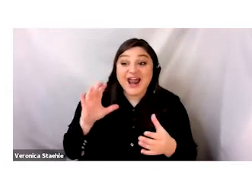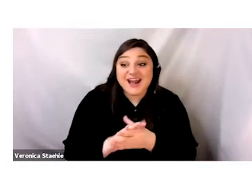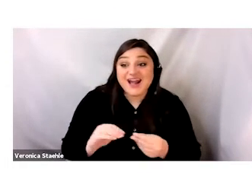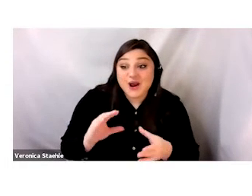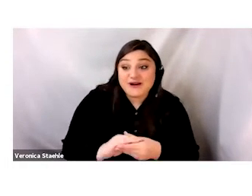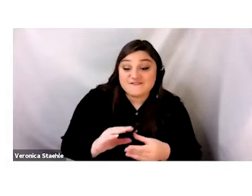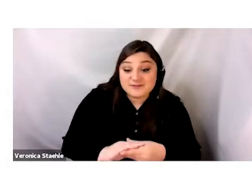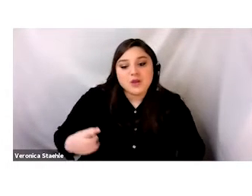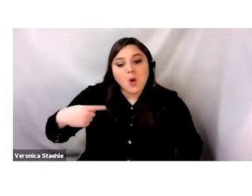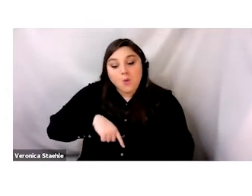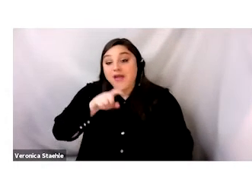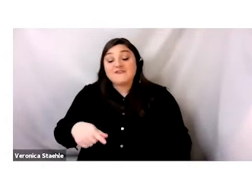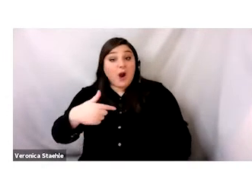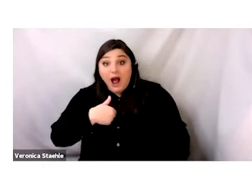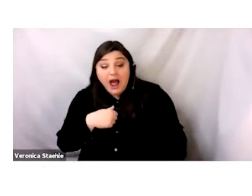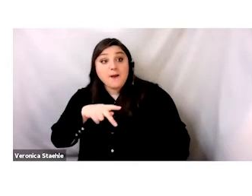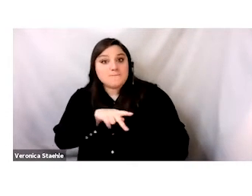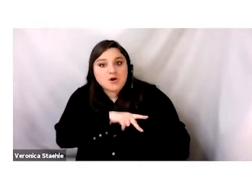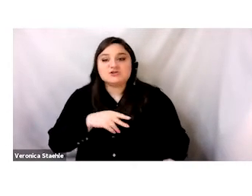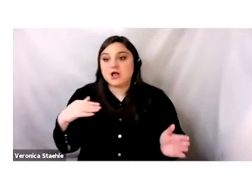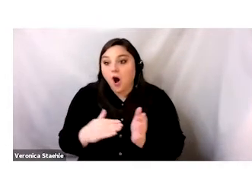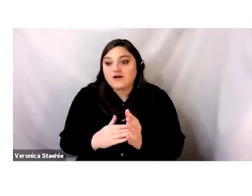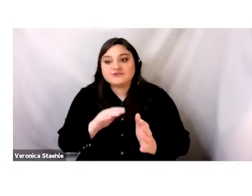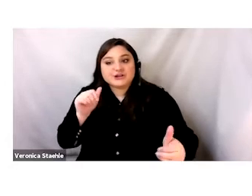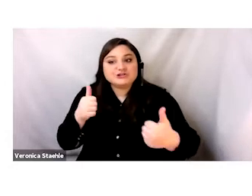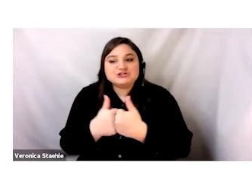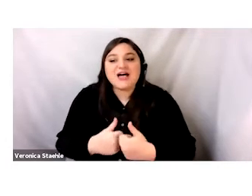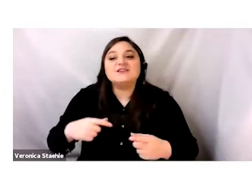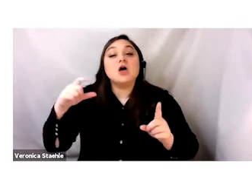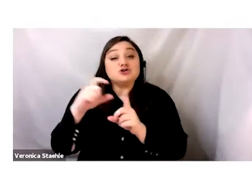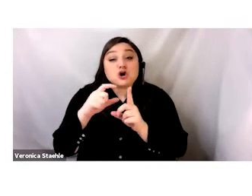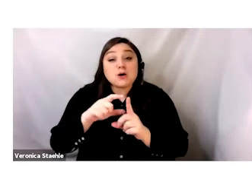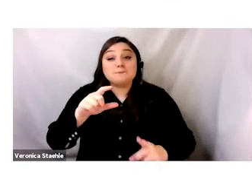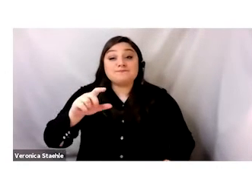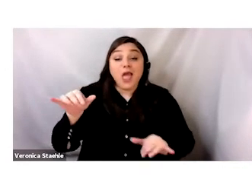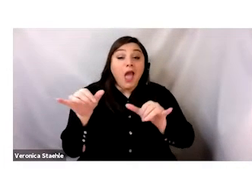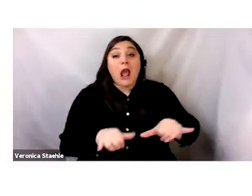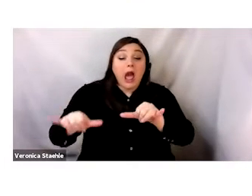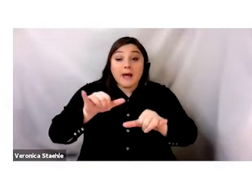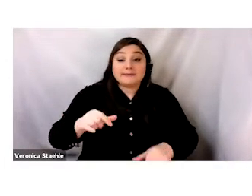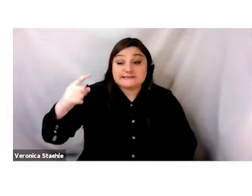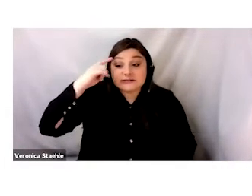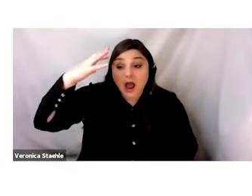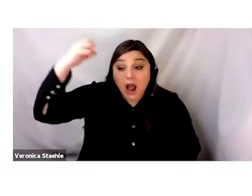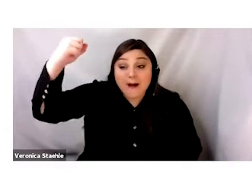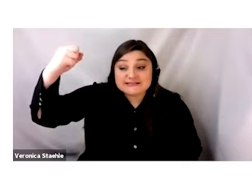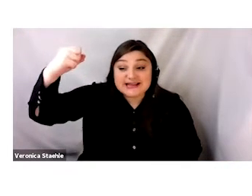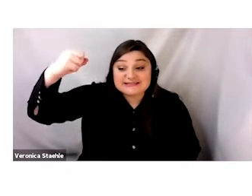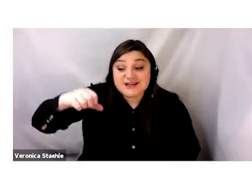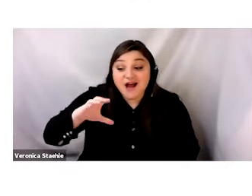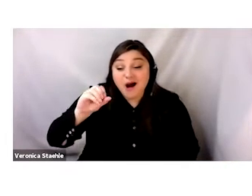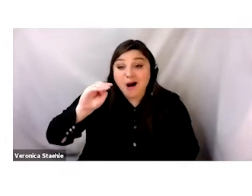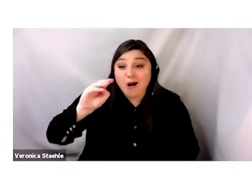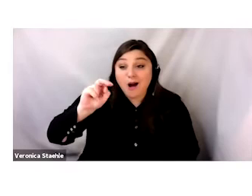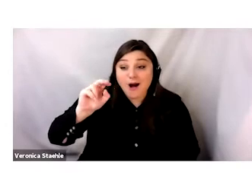even challenge narratives like common sense. Common according to whom? There is literally a centered power group